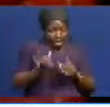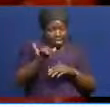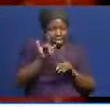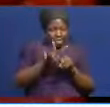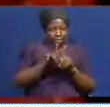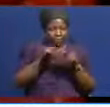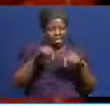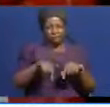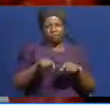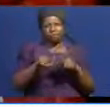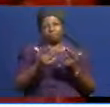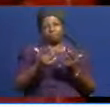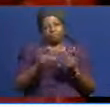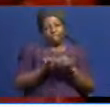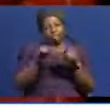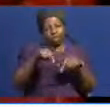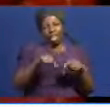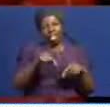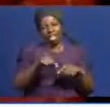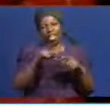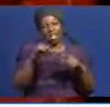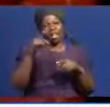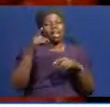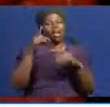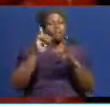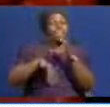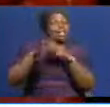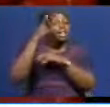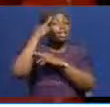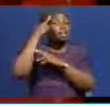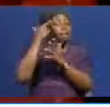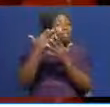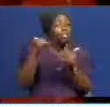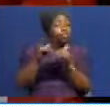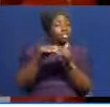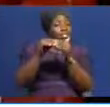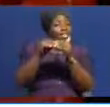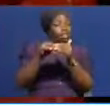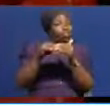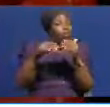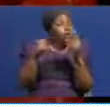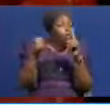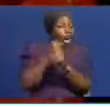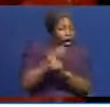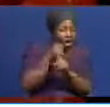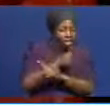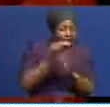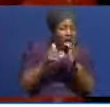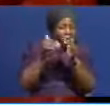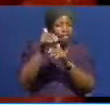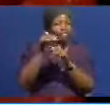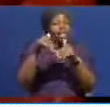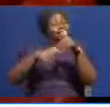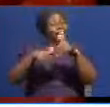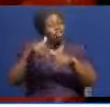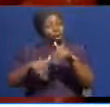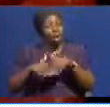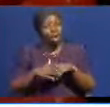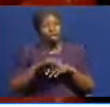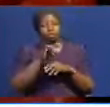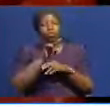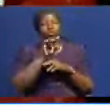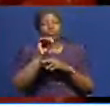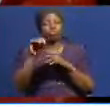Speaker, the things that triggered the post-election violence, Mr. Speaker, in 2008 of January, it was